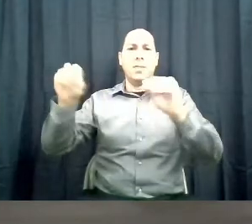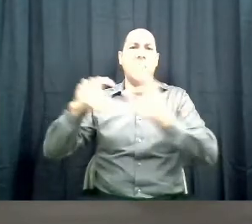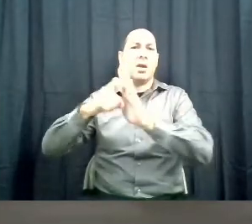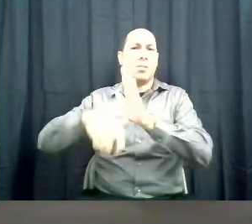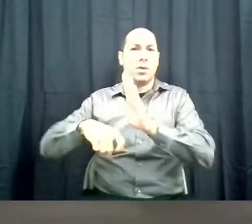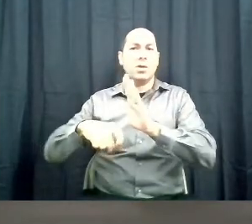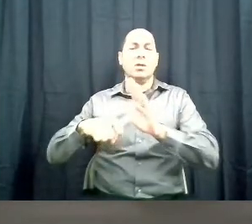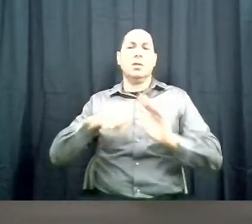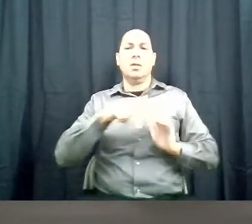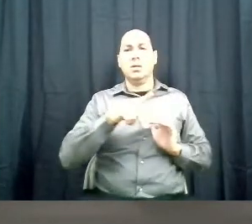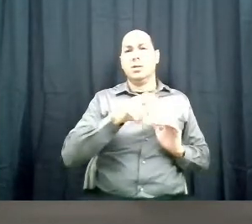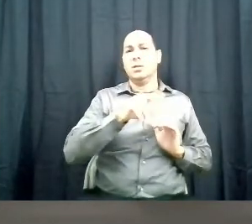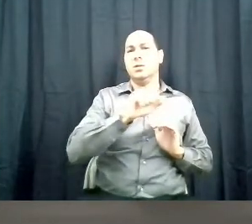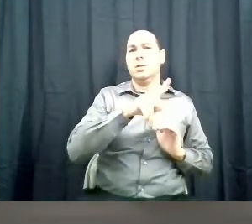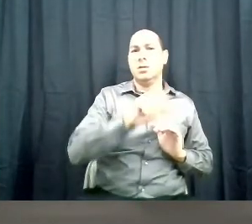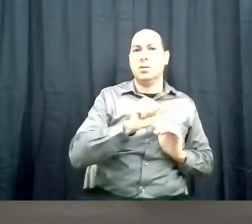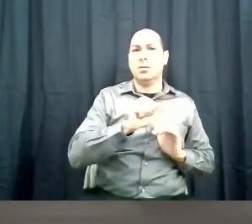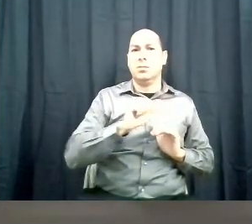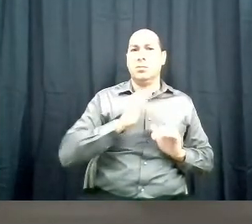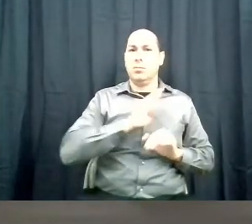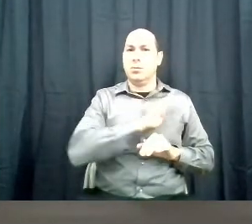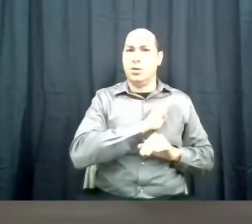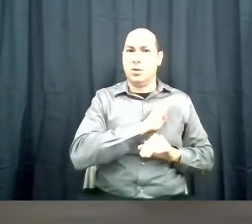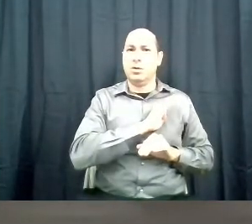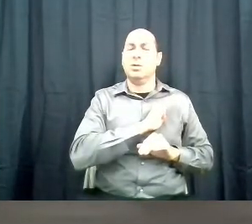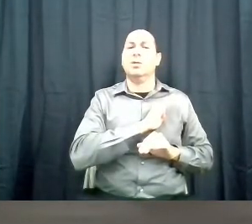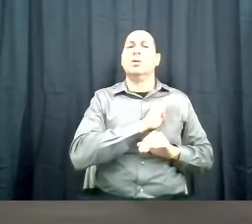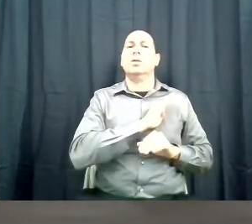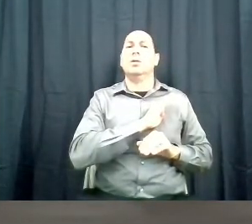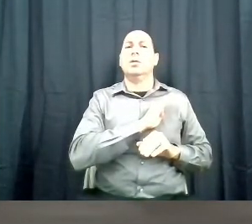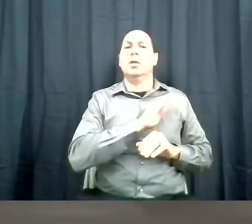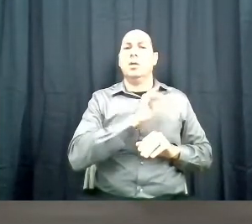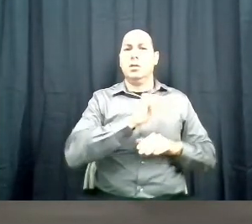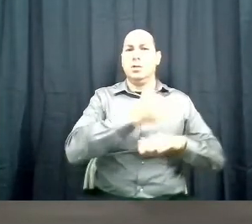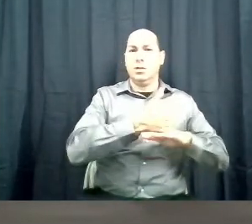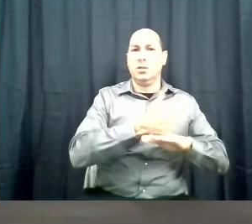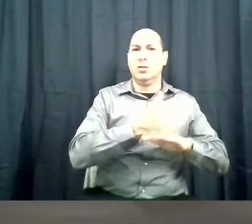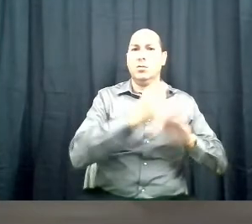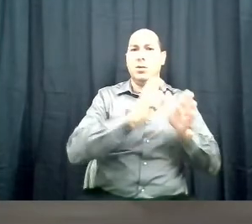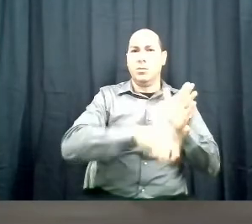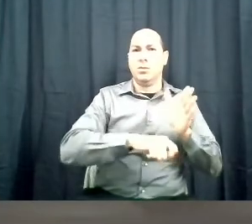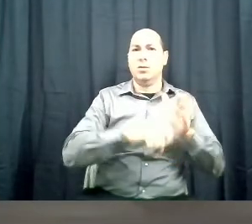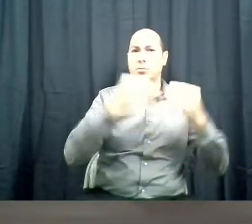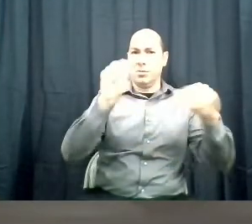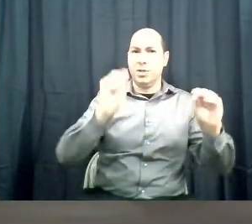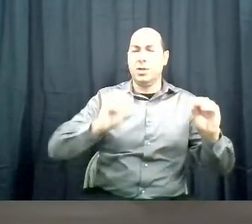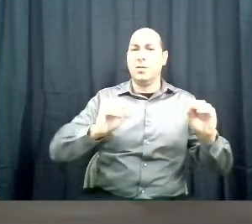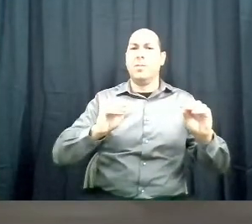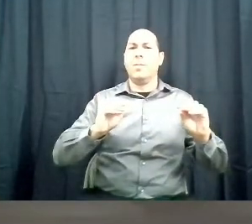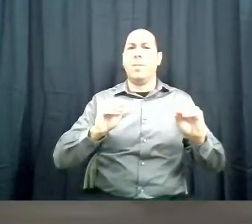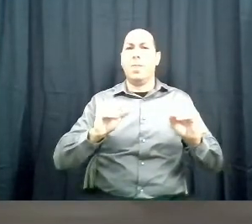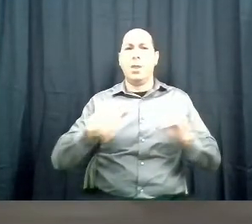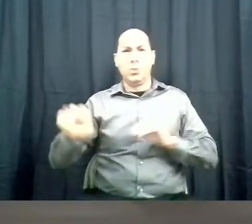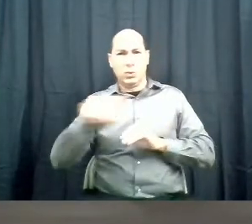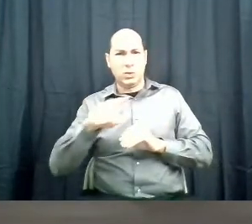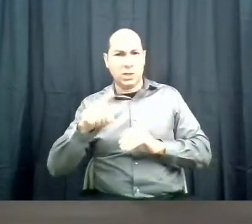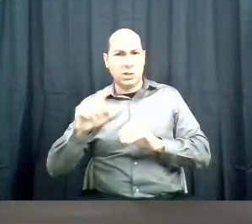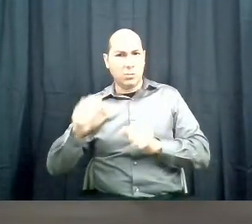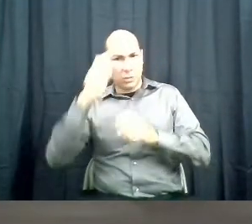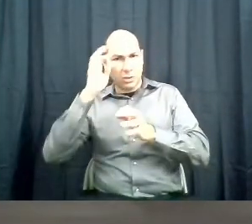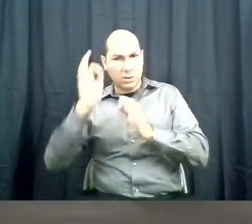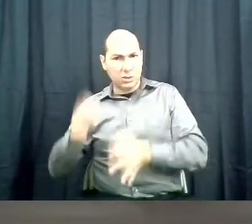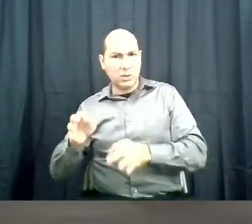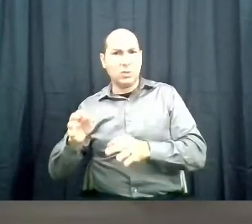board, the so-called board determined market prices, promote market competition? How can you ensure that contracts promote market